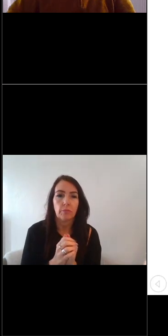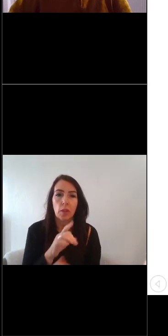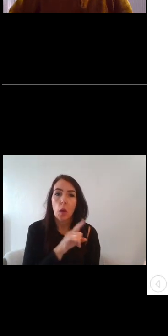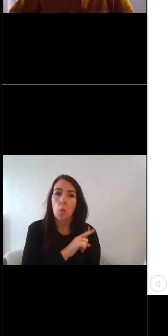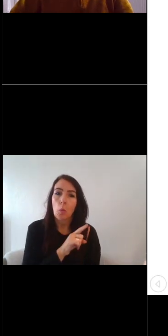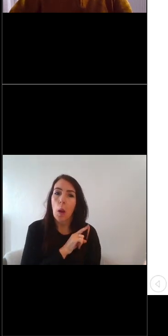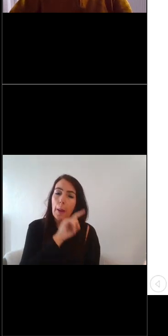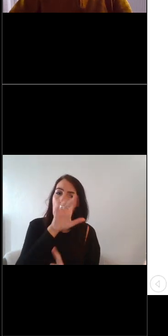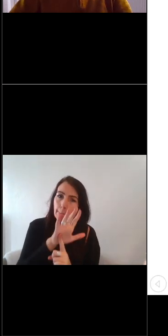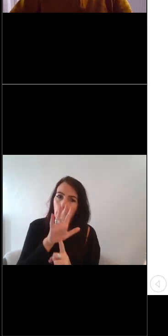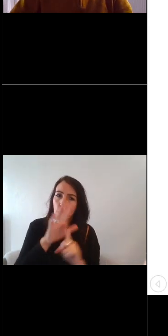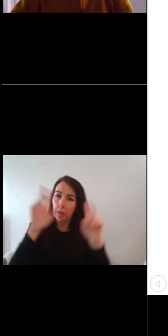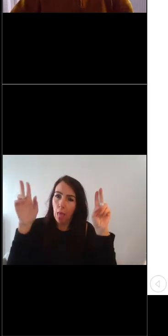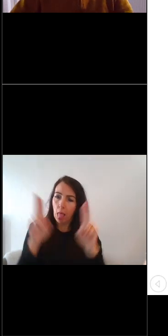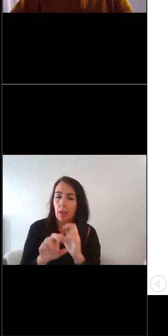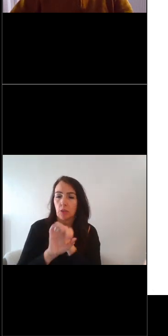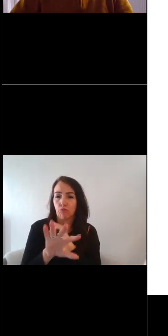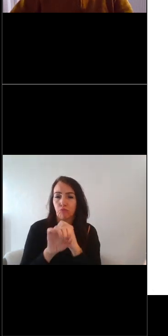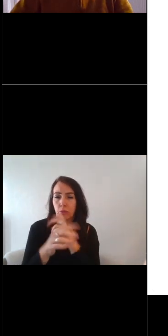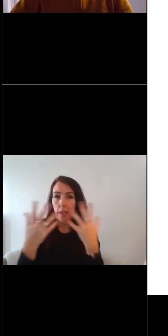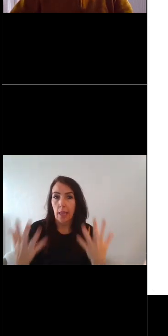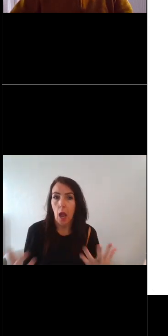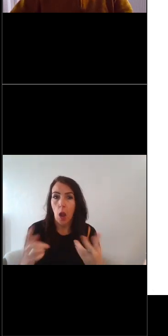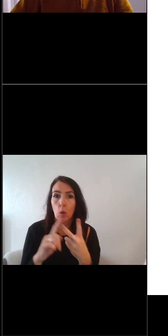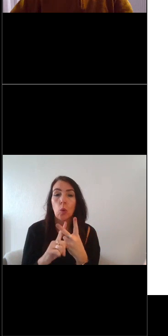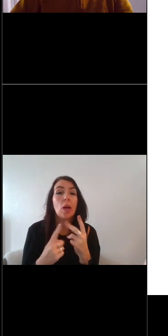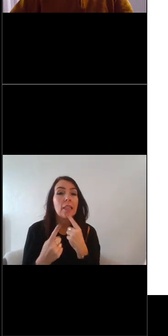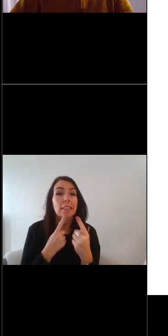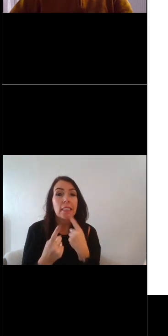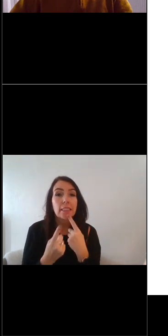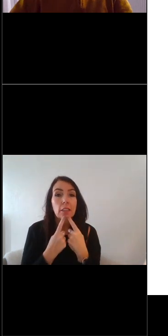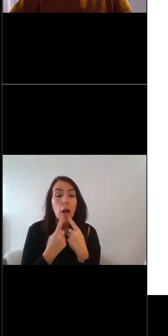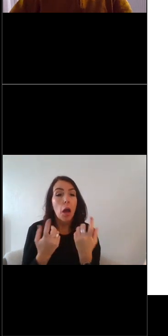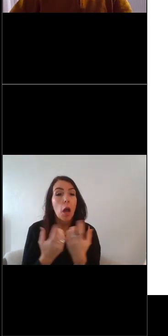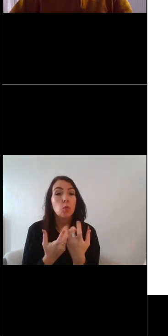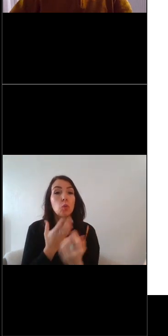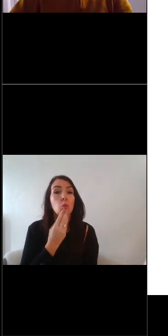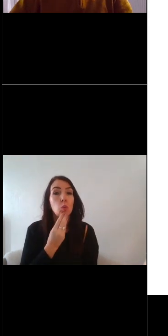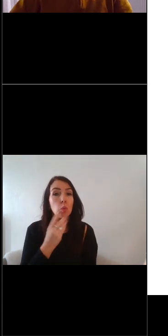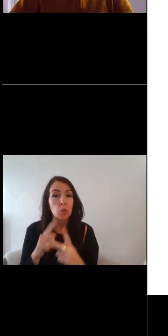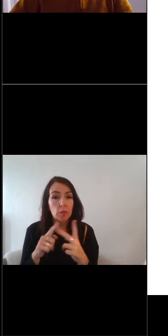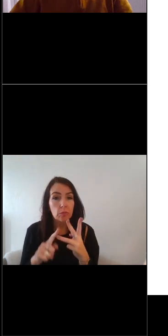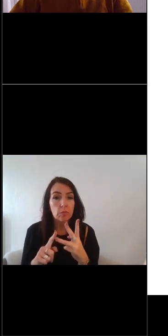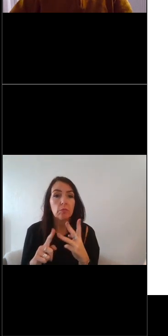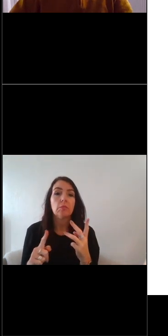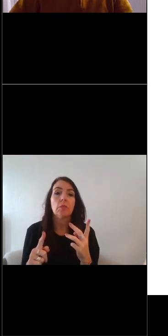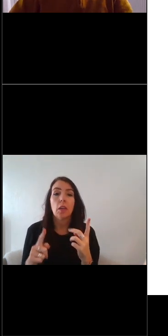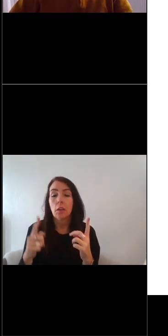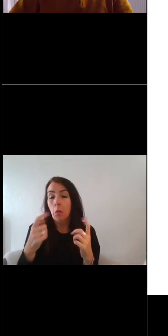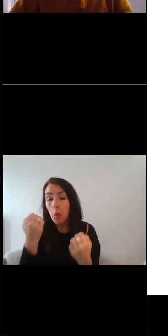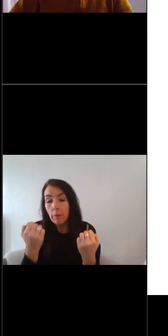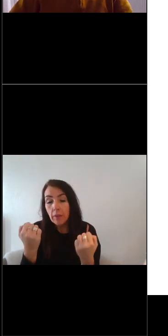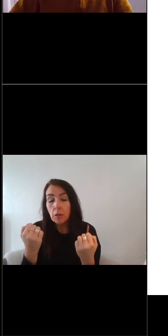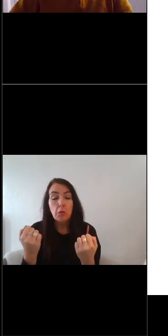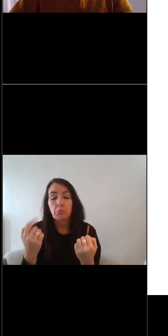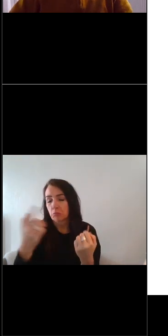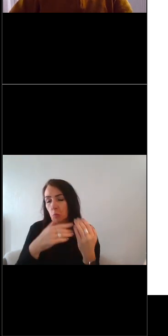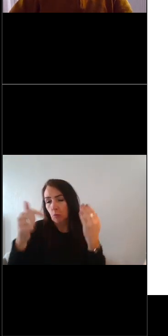matters now, using data to your advantage, looking beyond the vehicles,